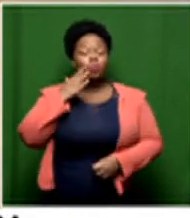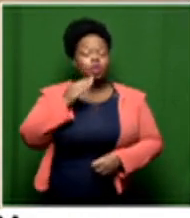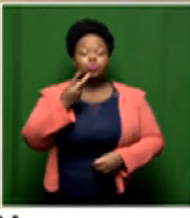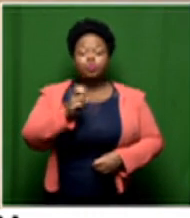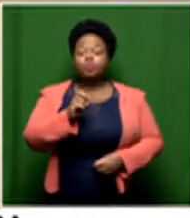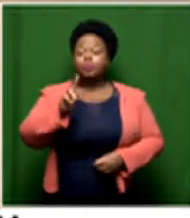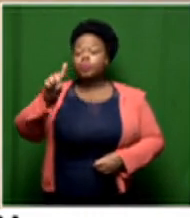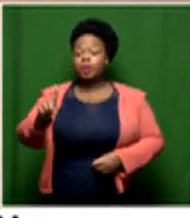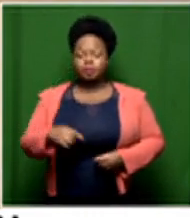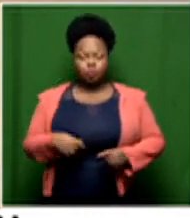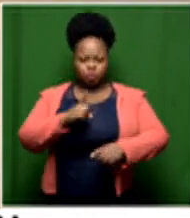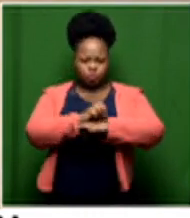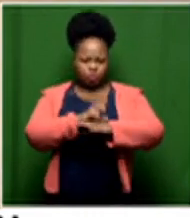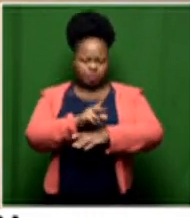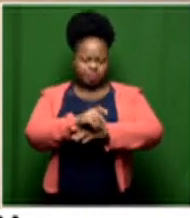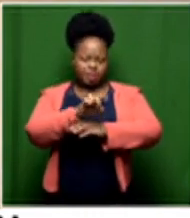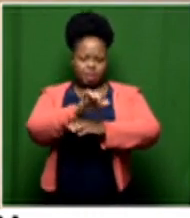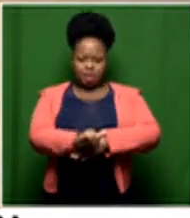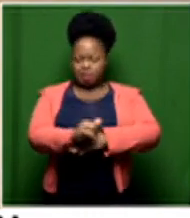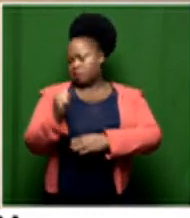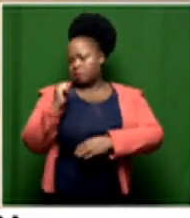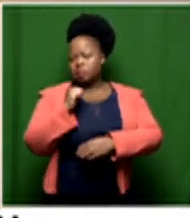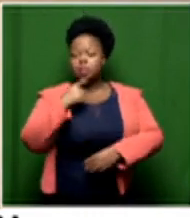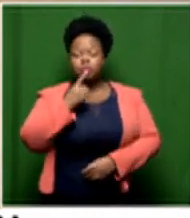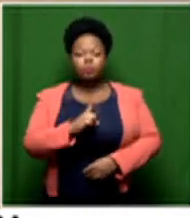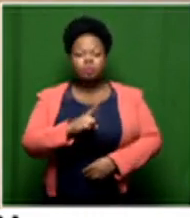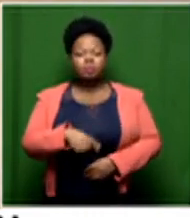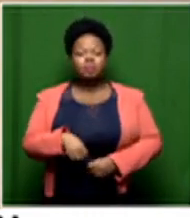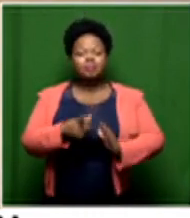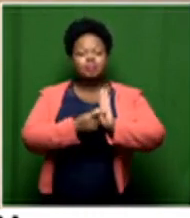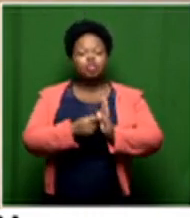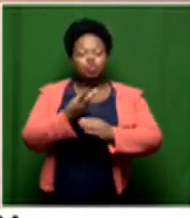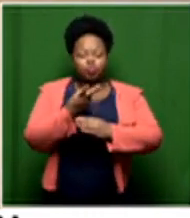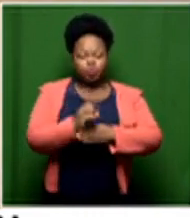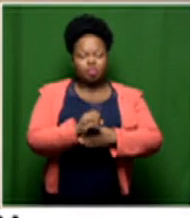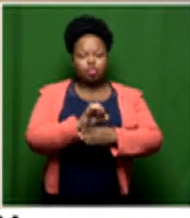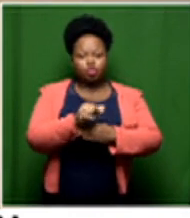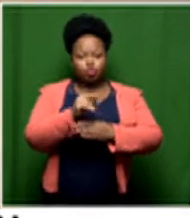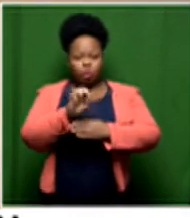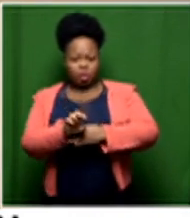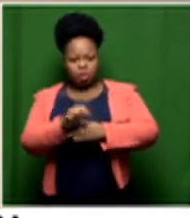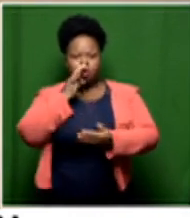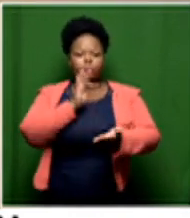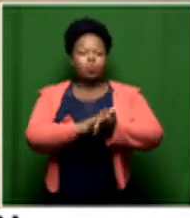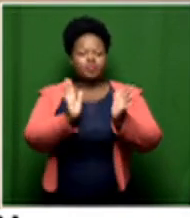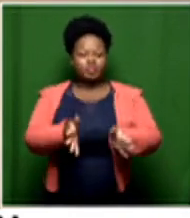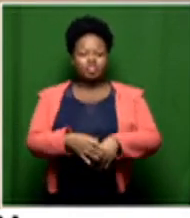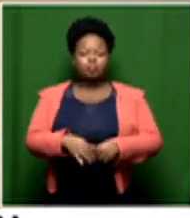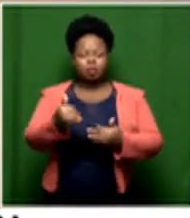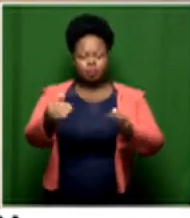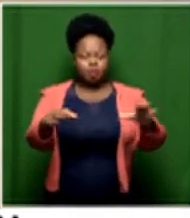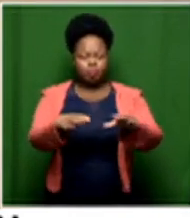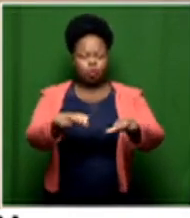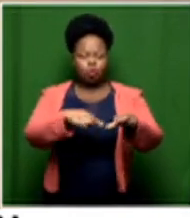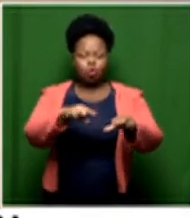Dr. Pillay, who you'll be speaking to later, yesterday said the 20th of June is the date that has been promised by COVAX for